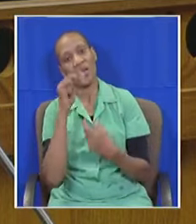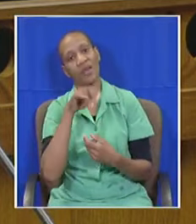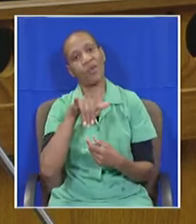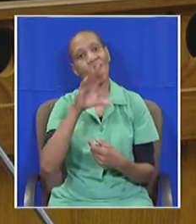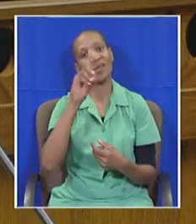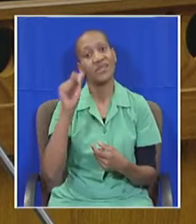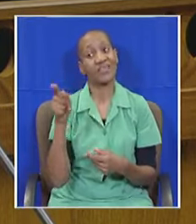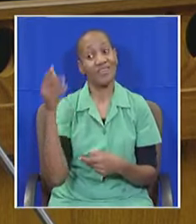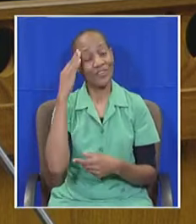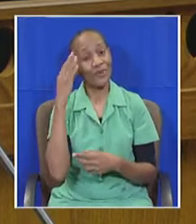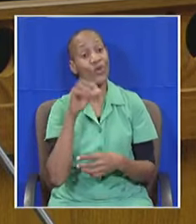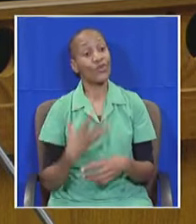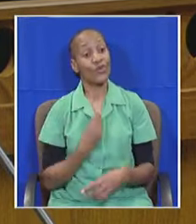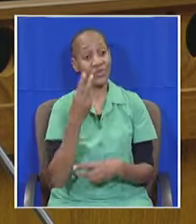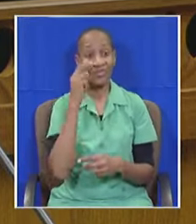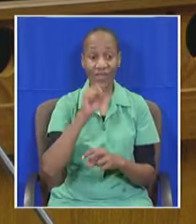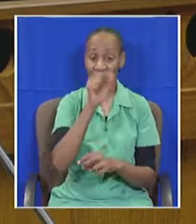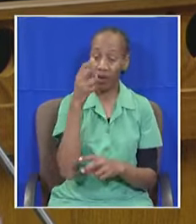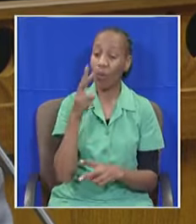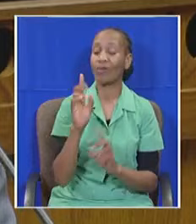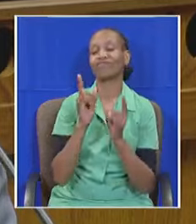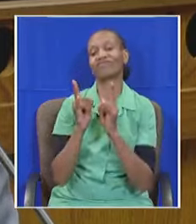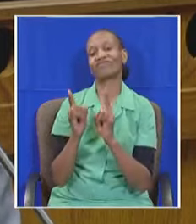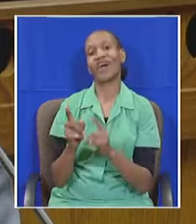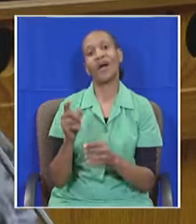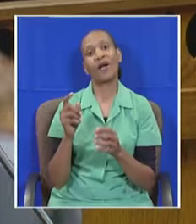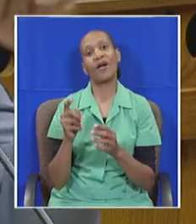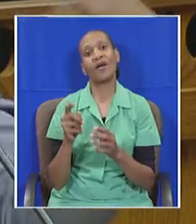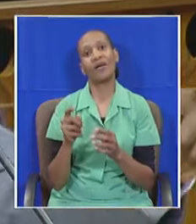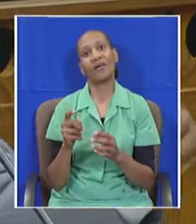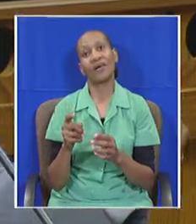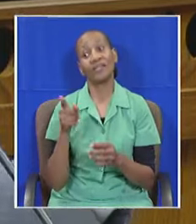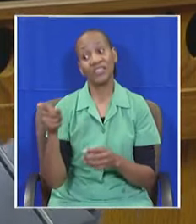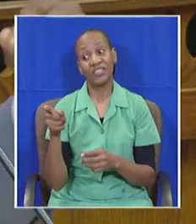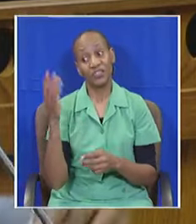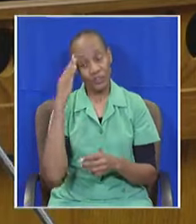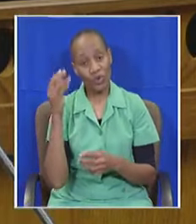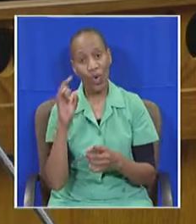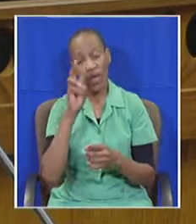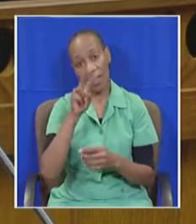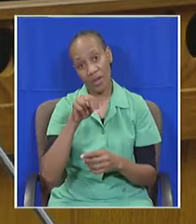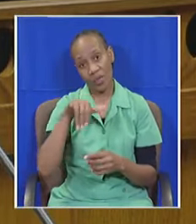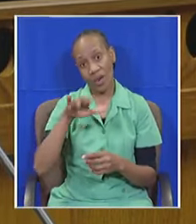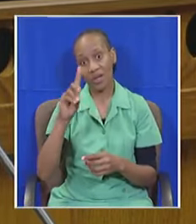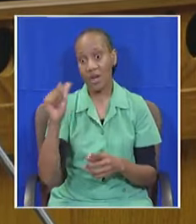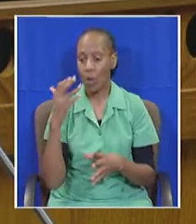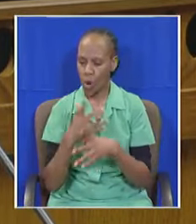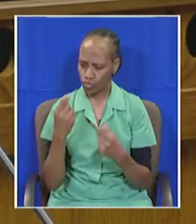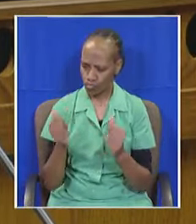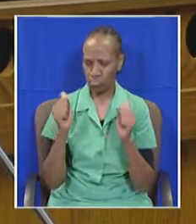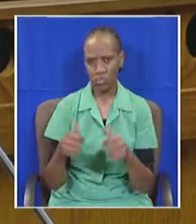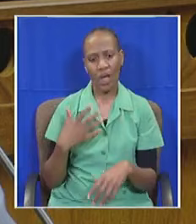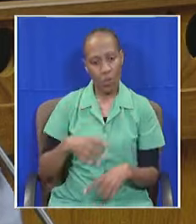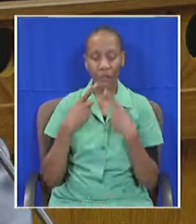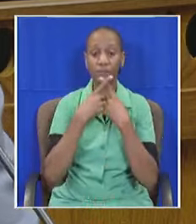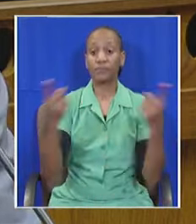be disappointed with them in terms of saying that the NYDA is working. Yes, I want to say to young people out there, yes,